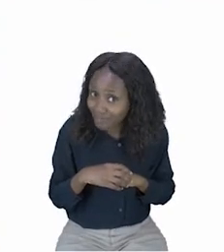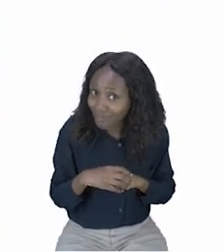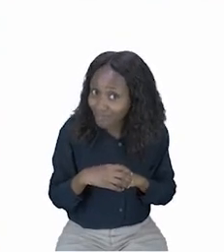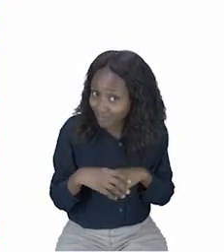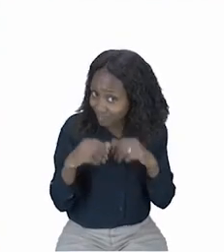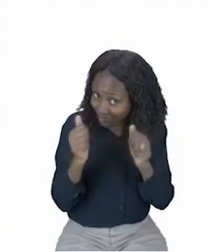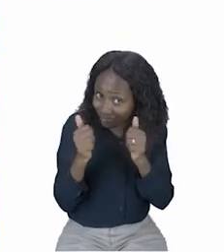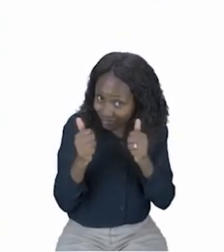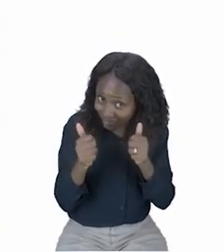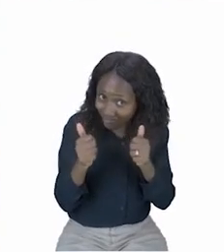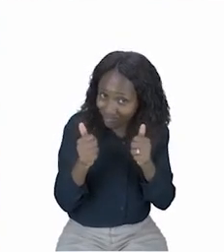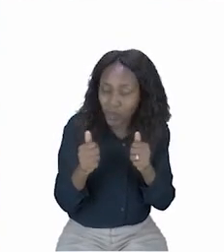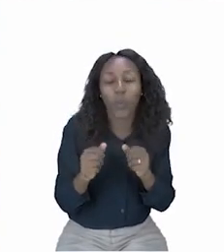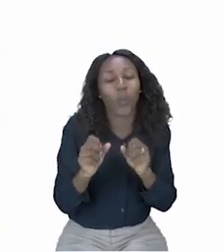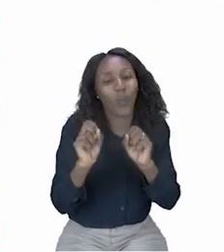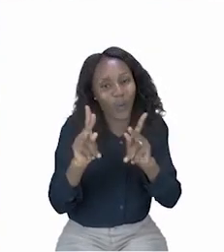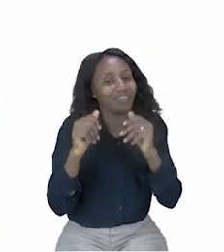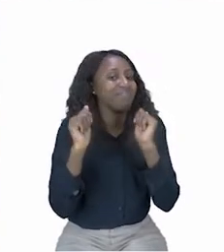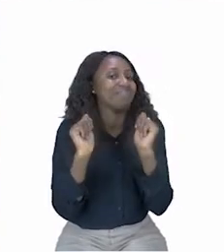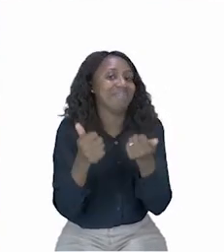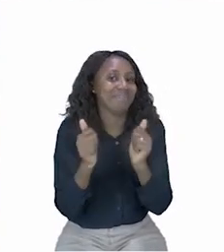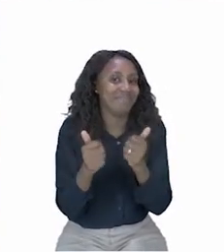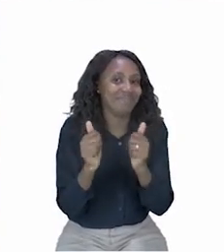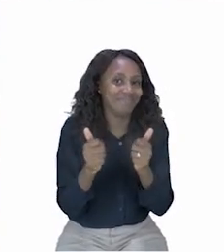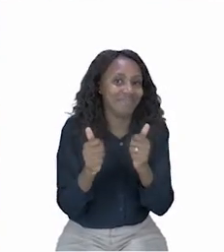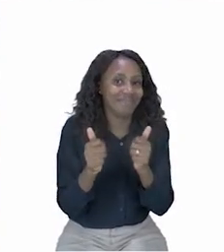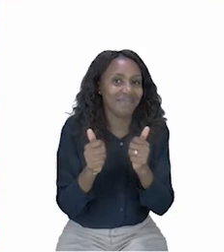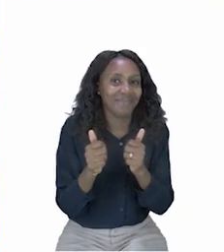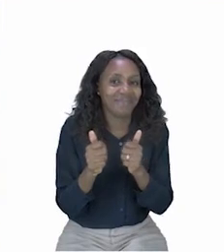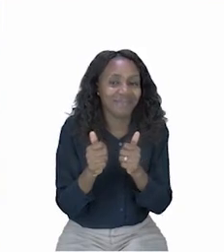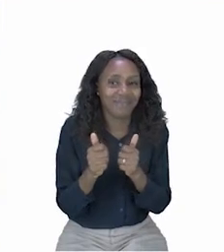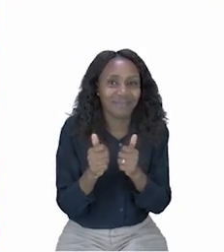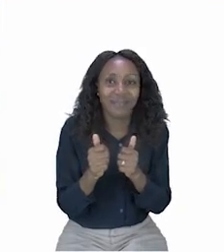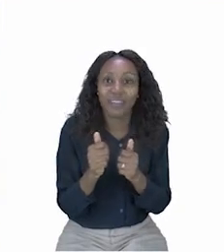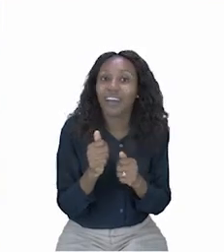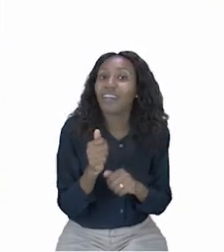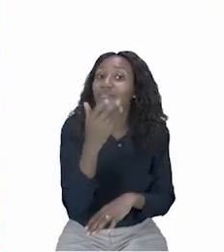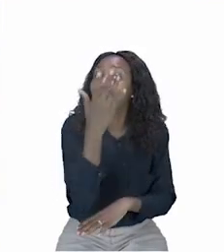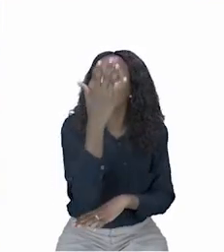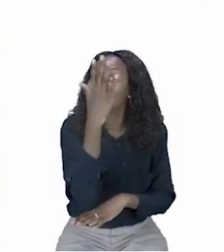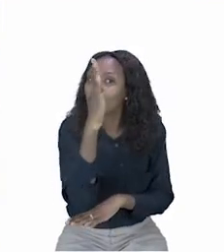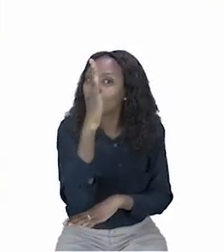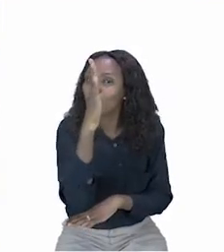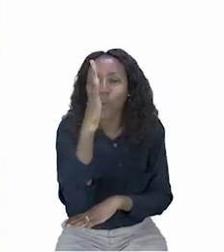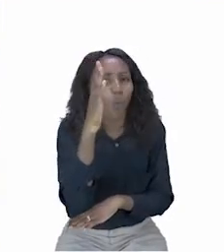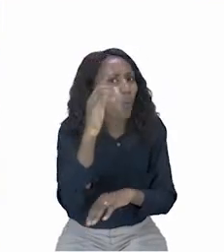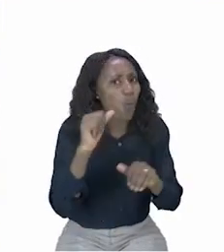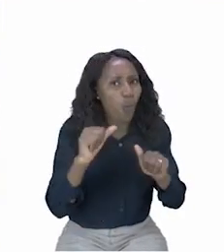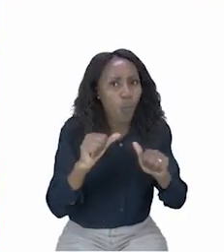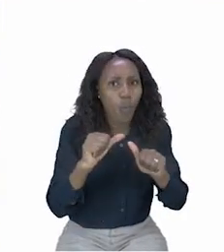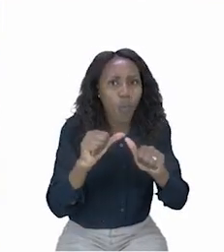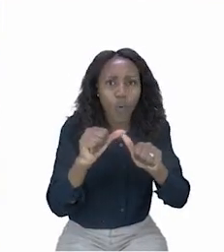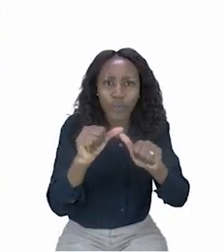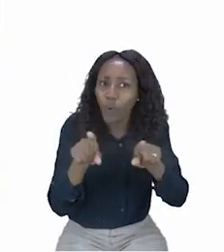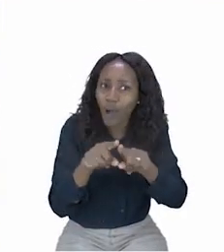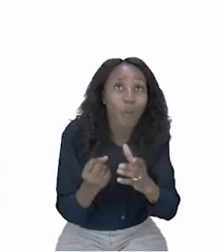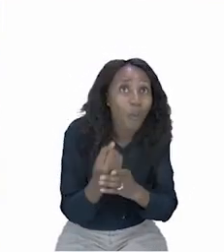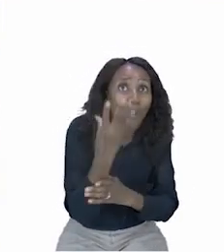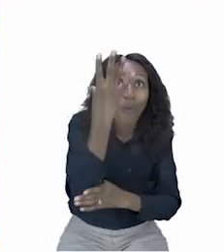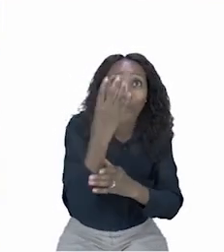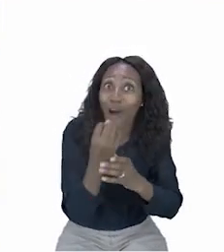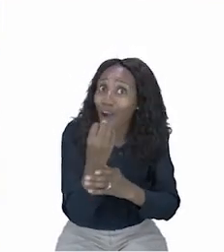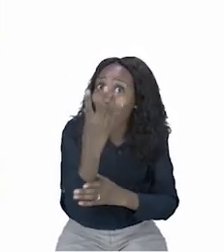grade 3s? So, our tree is growing. We started with